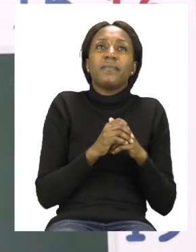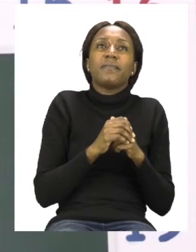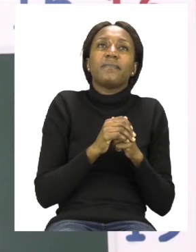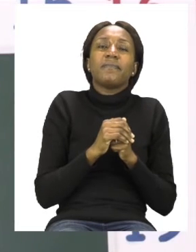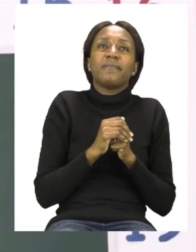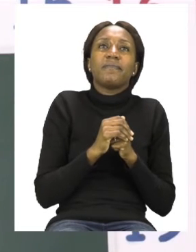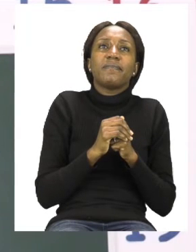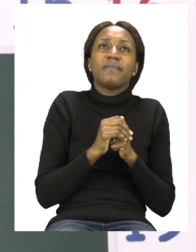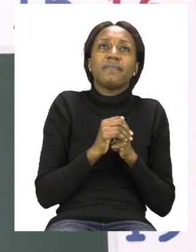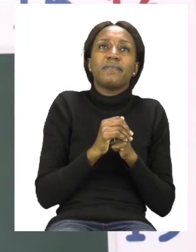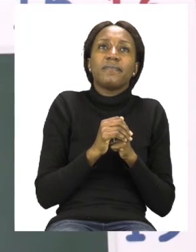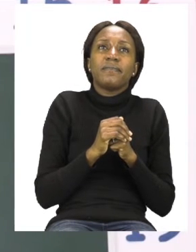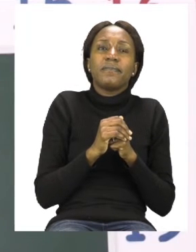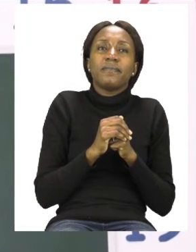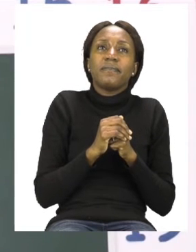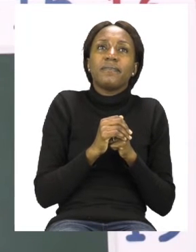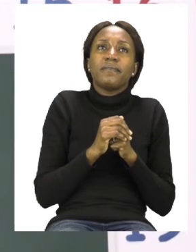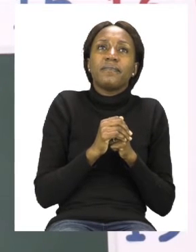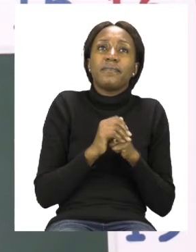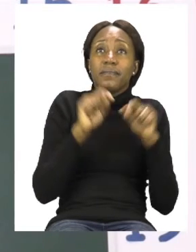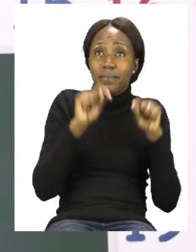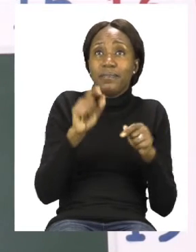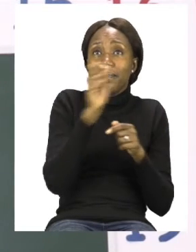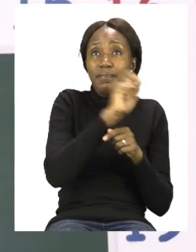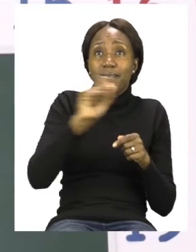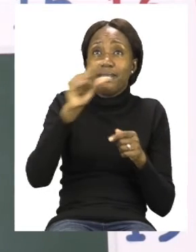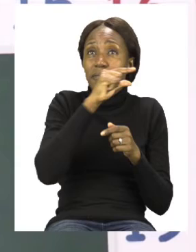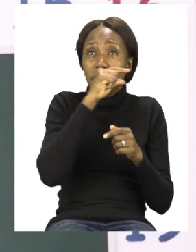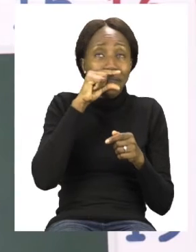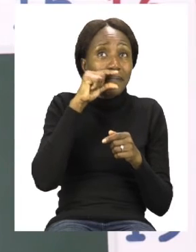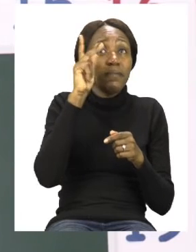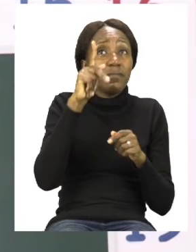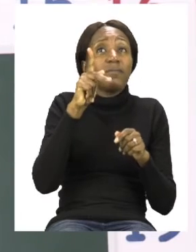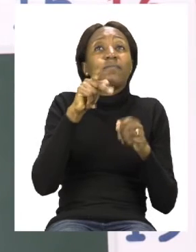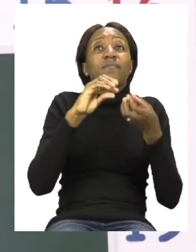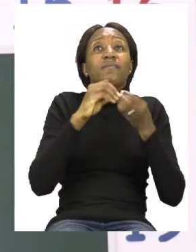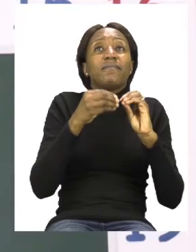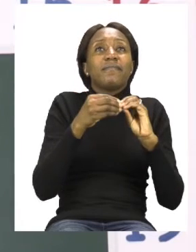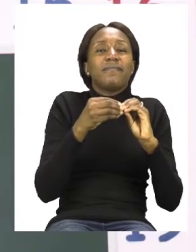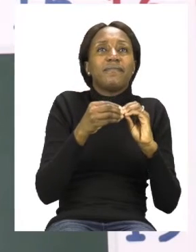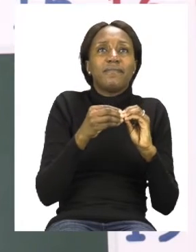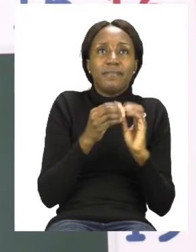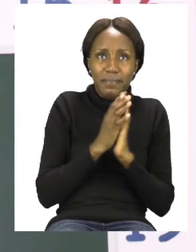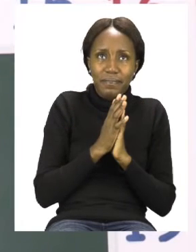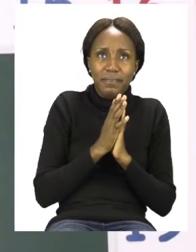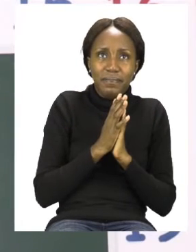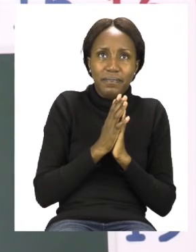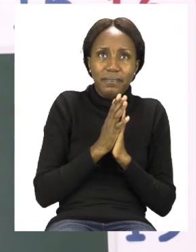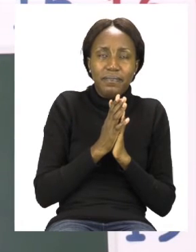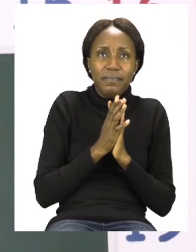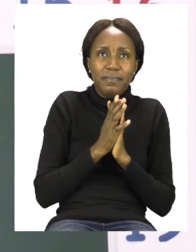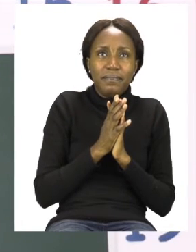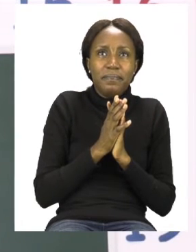12. So we're going to write the name and the number as well. So let me stick it up where we can all see